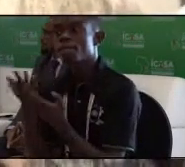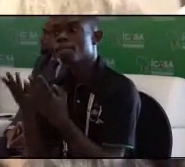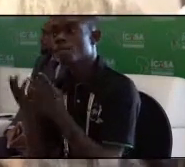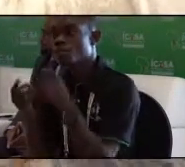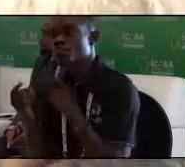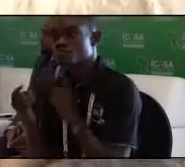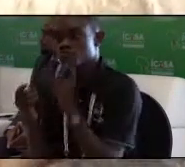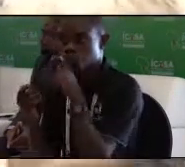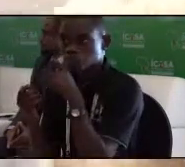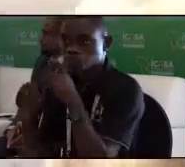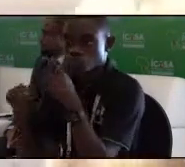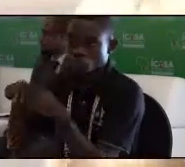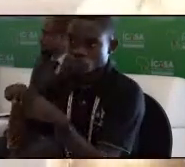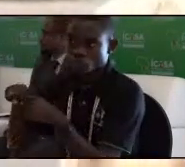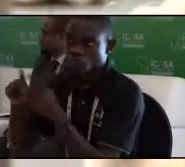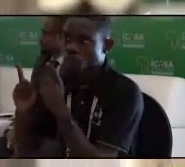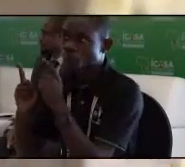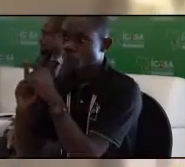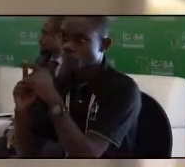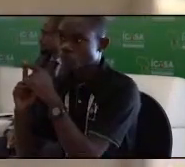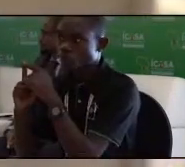the face of HIV self-testing. And